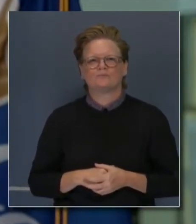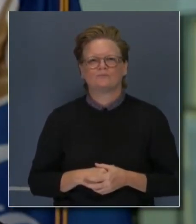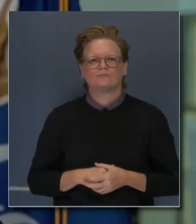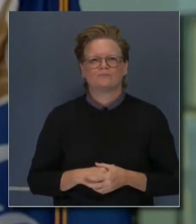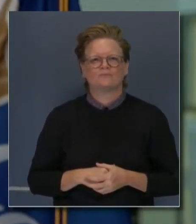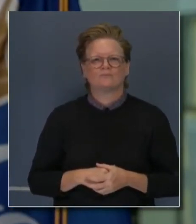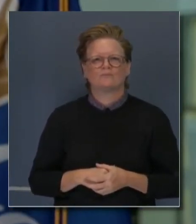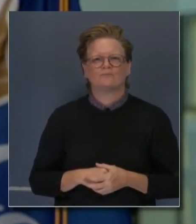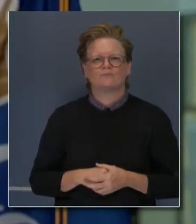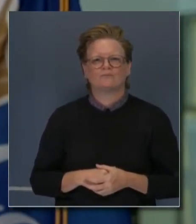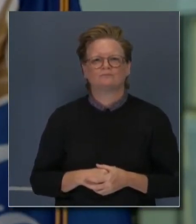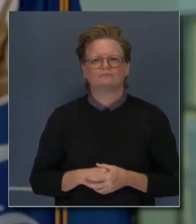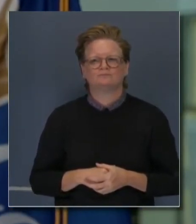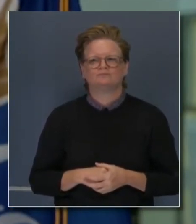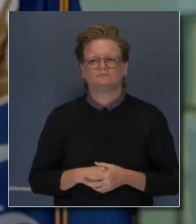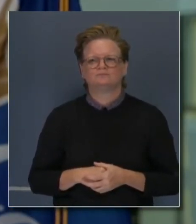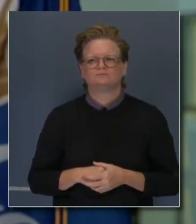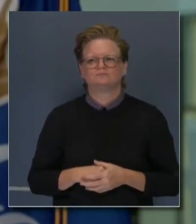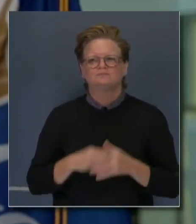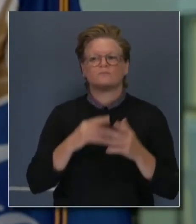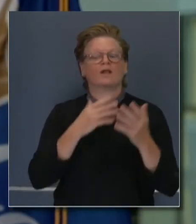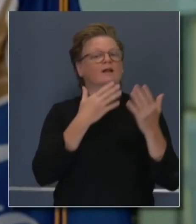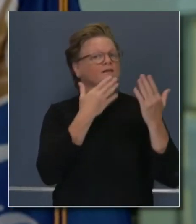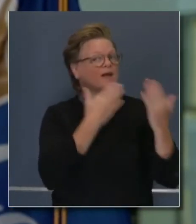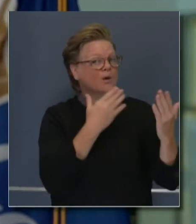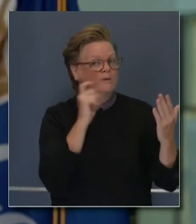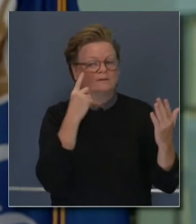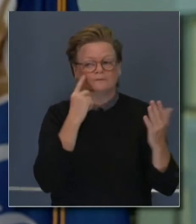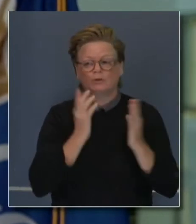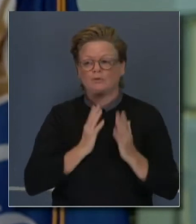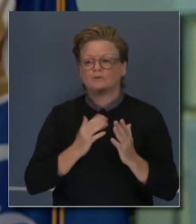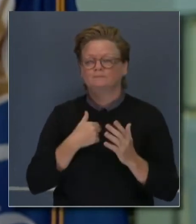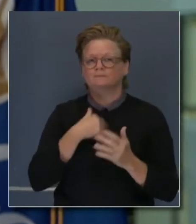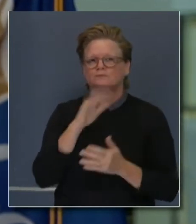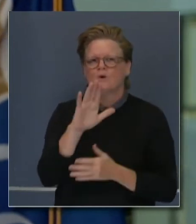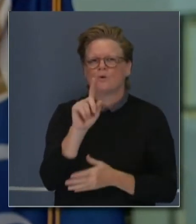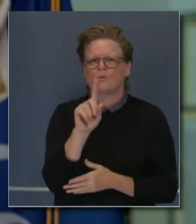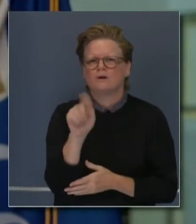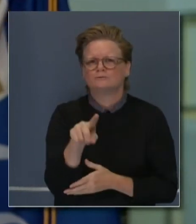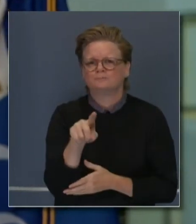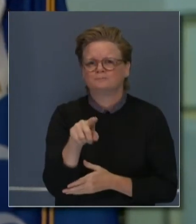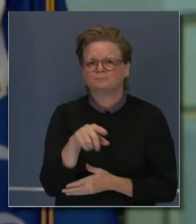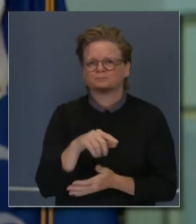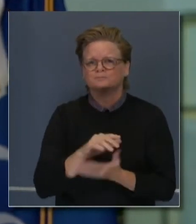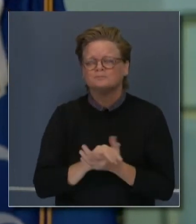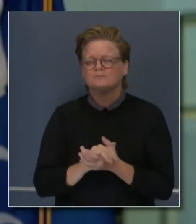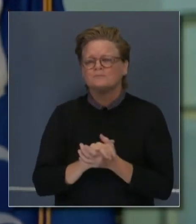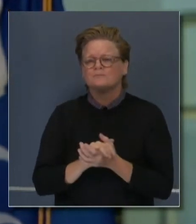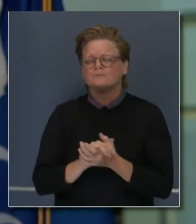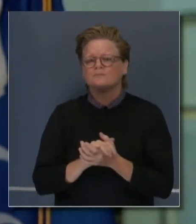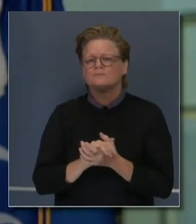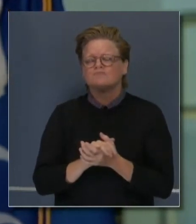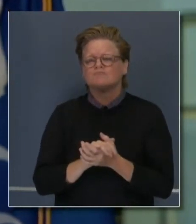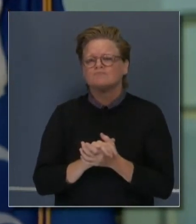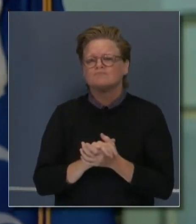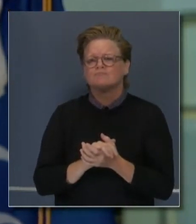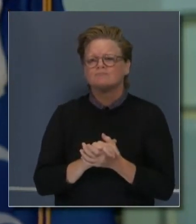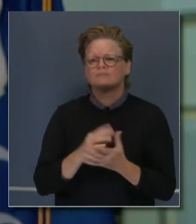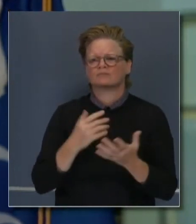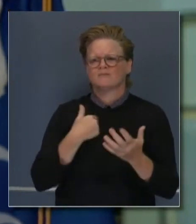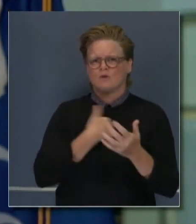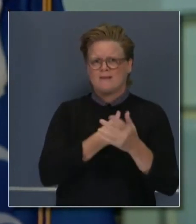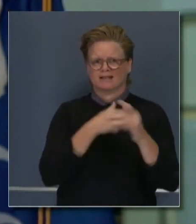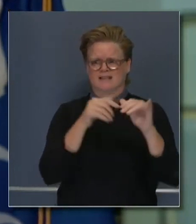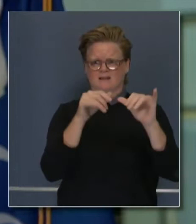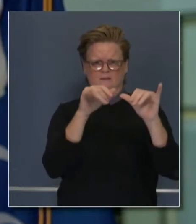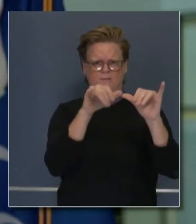Thanks, Governor, and Jeremy, thanks for the question. I want to say a couple things about the focus on really just two metrics, and these